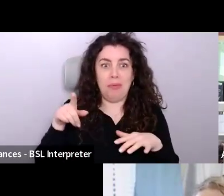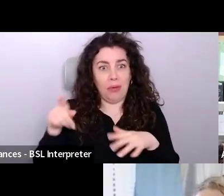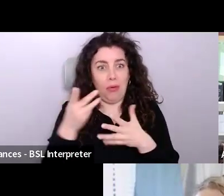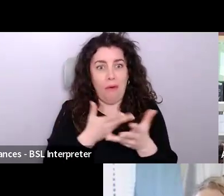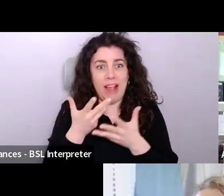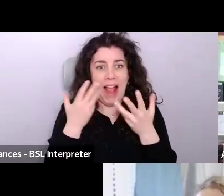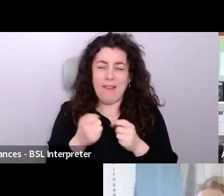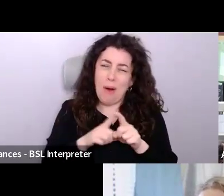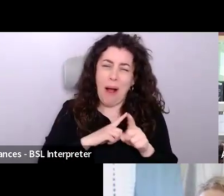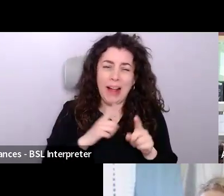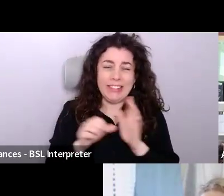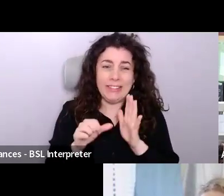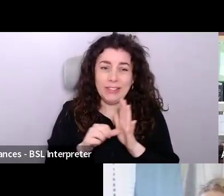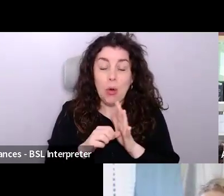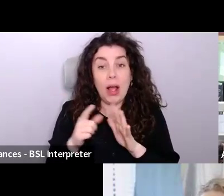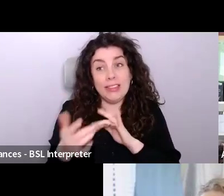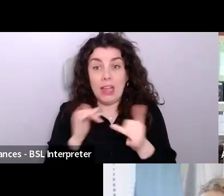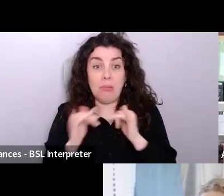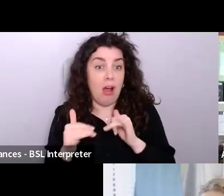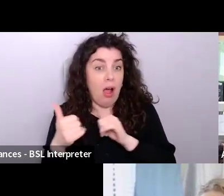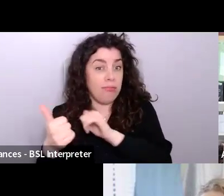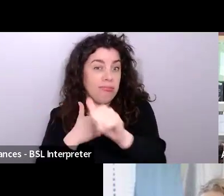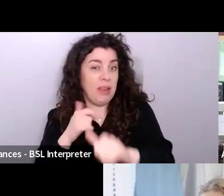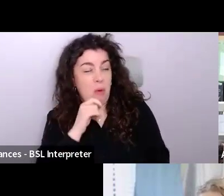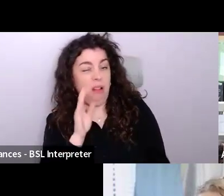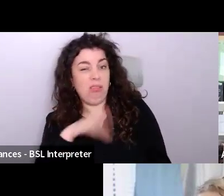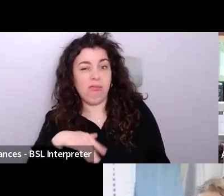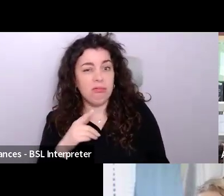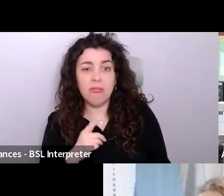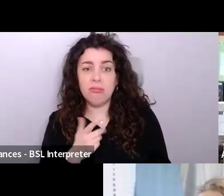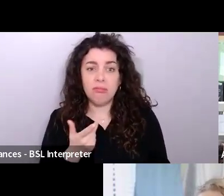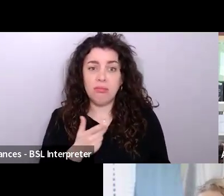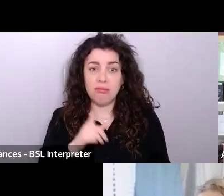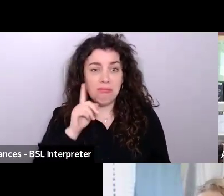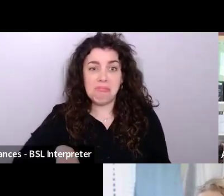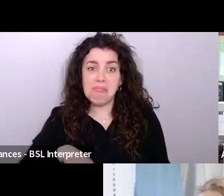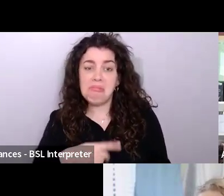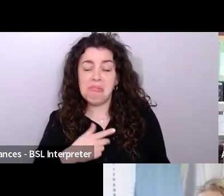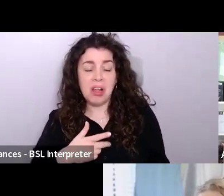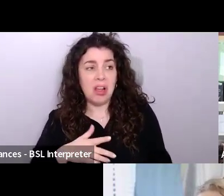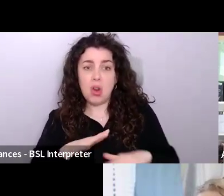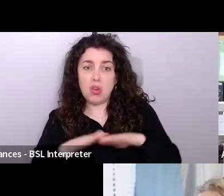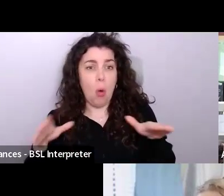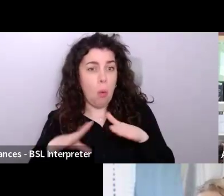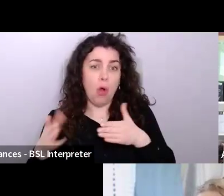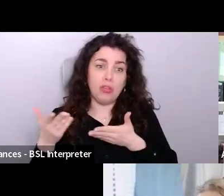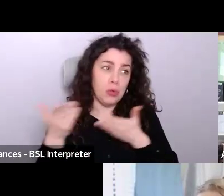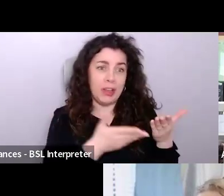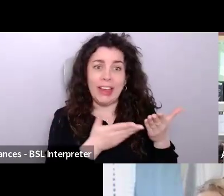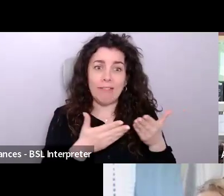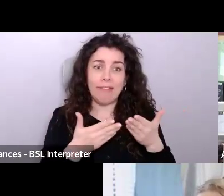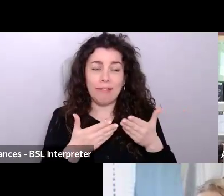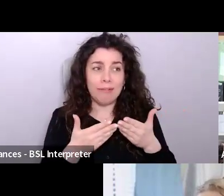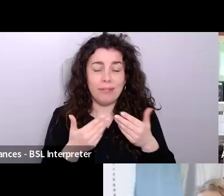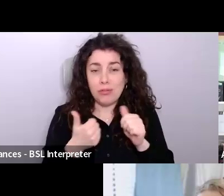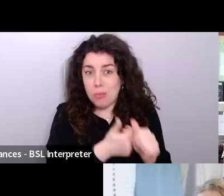not every employer is as accommodating as the next, but I think starting with a positive outcome in